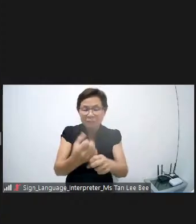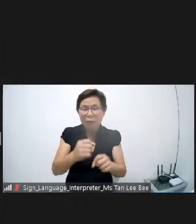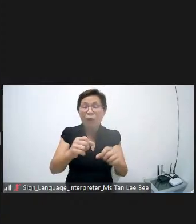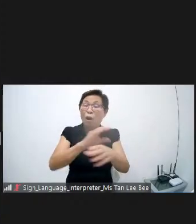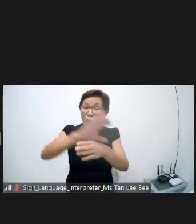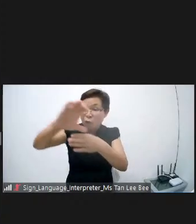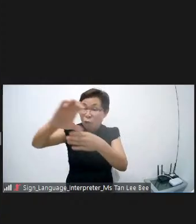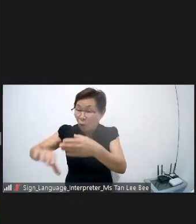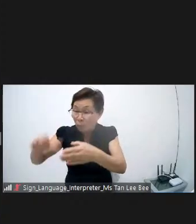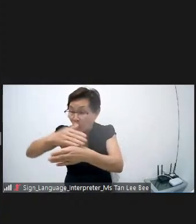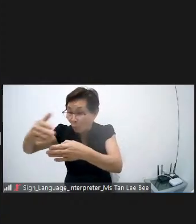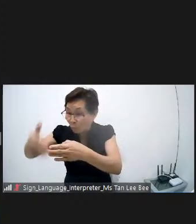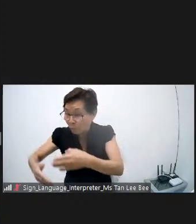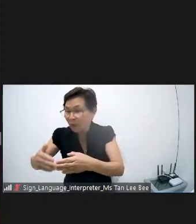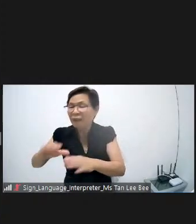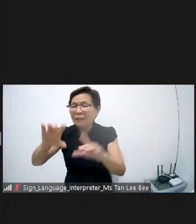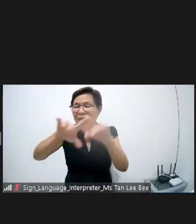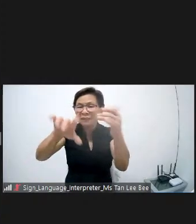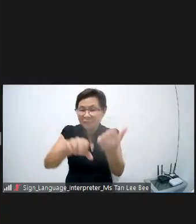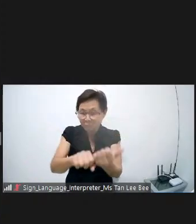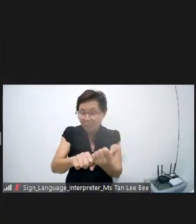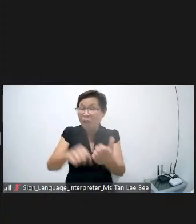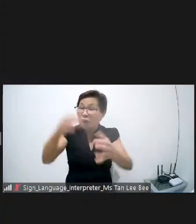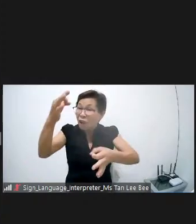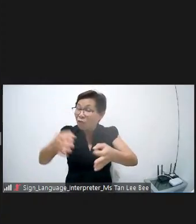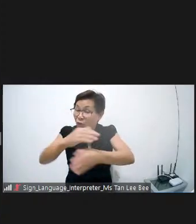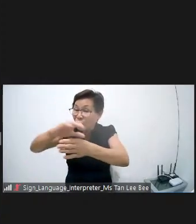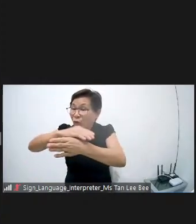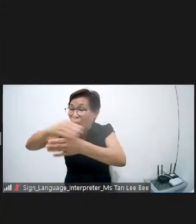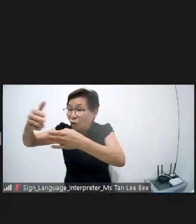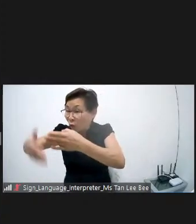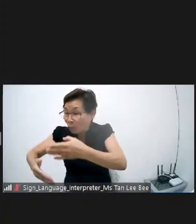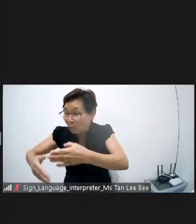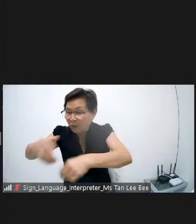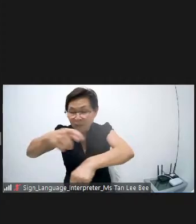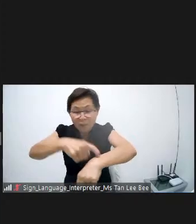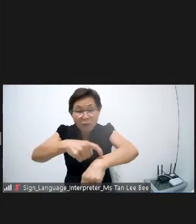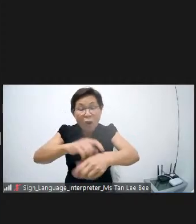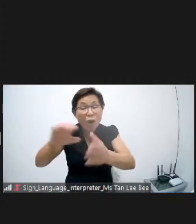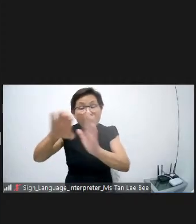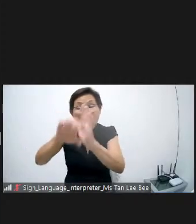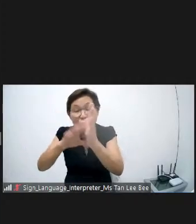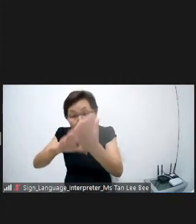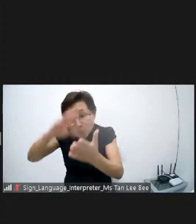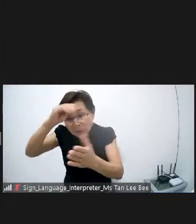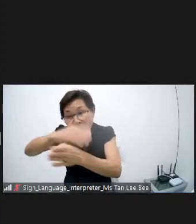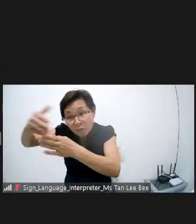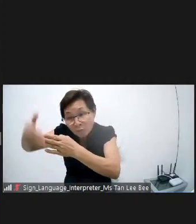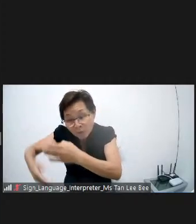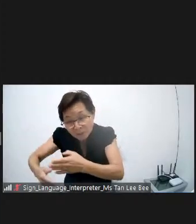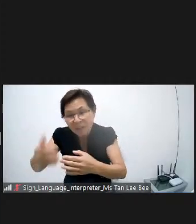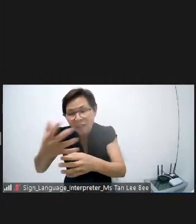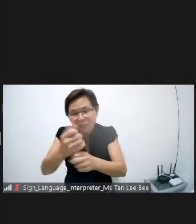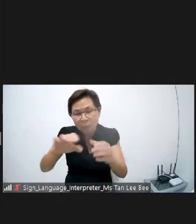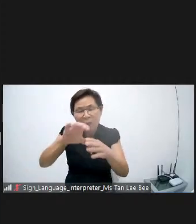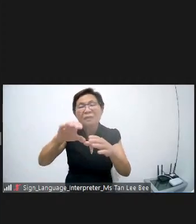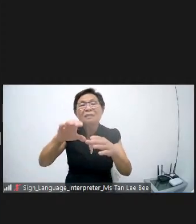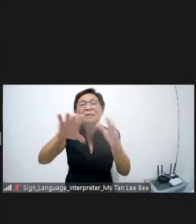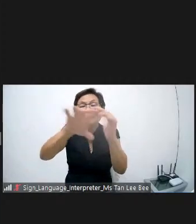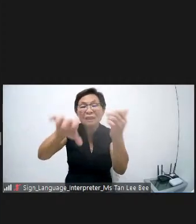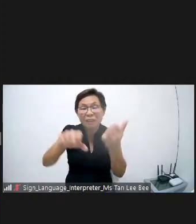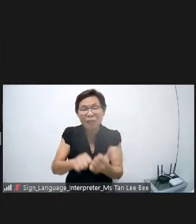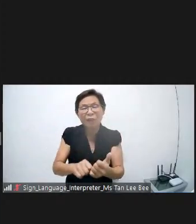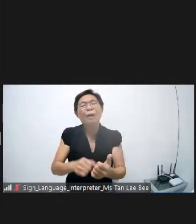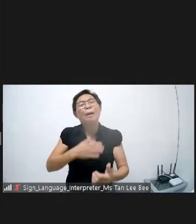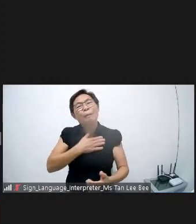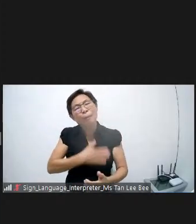from SEAMEO if you manage to complete the course in due time. So please give it a go, and personally I hope